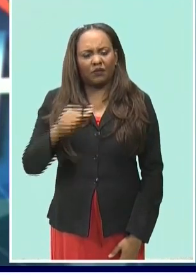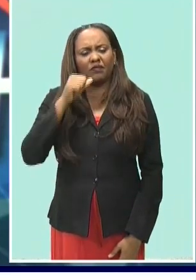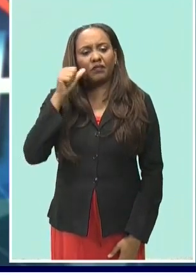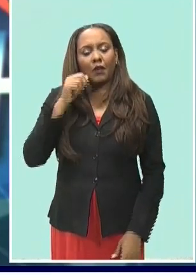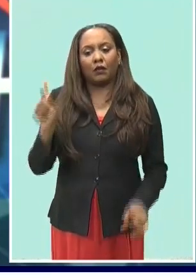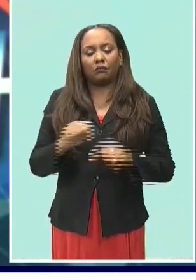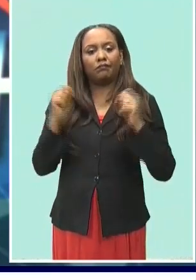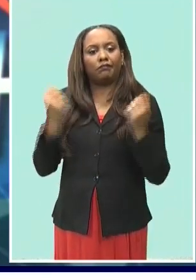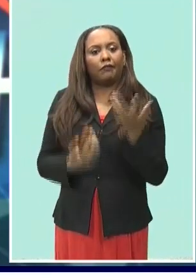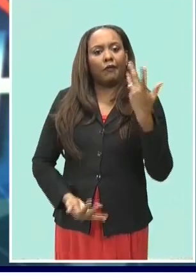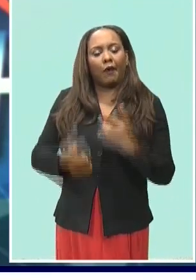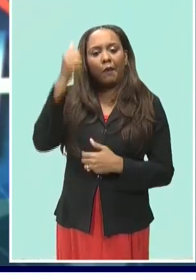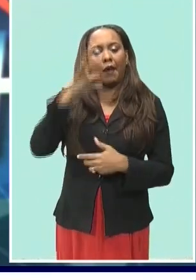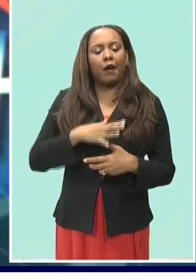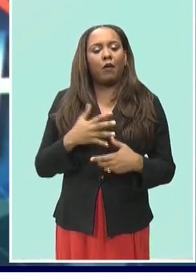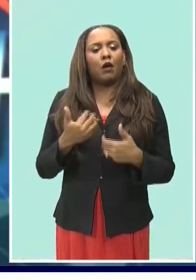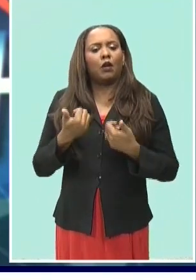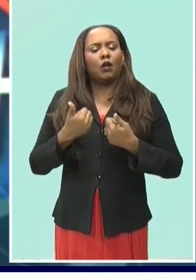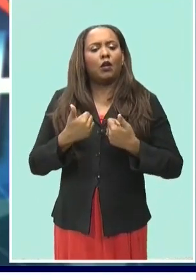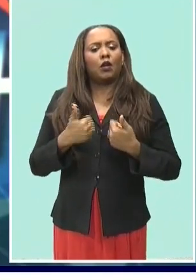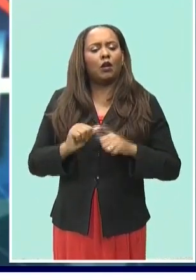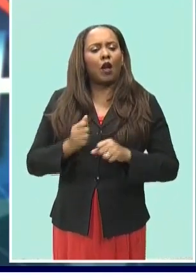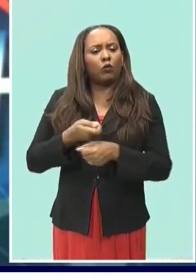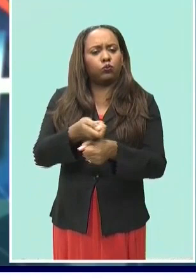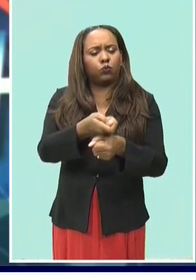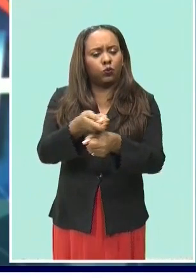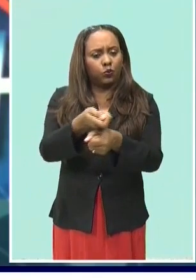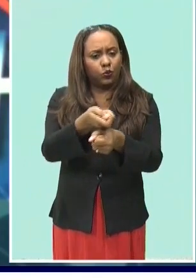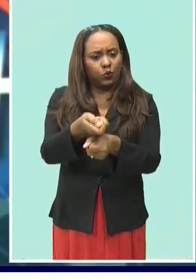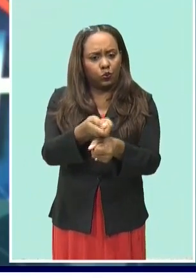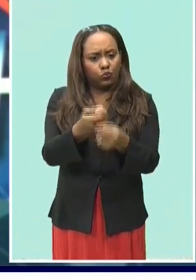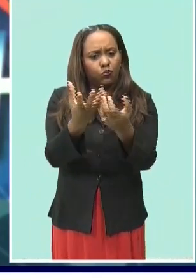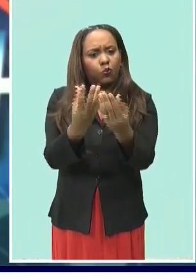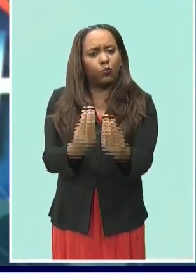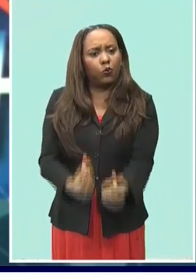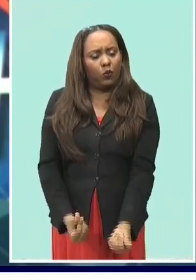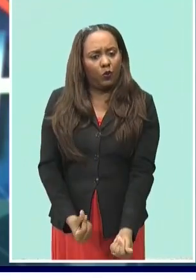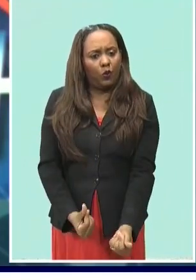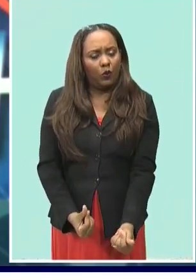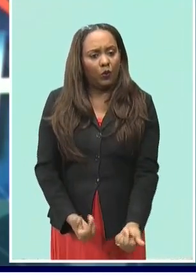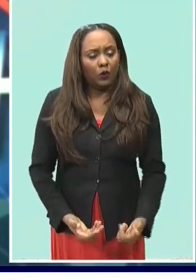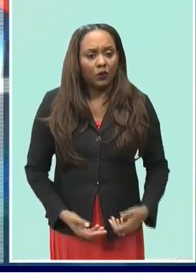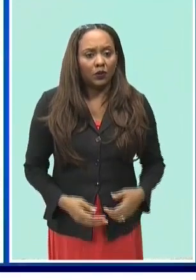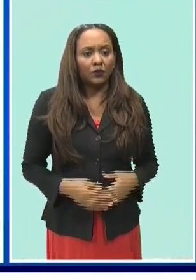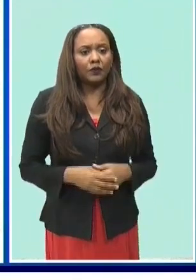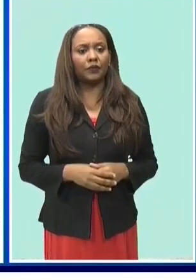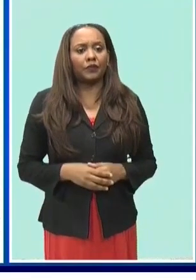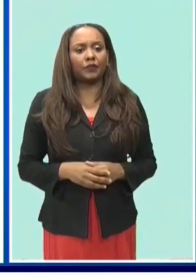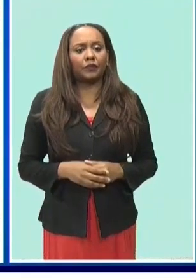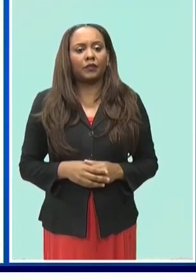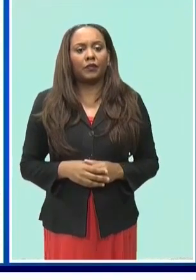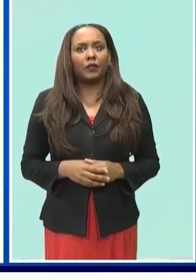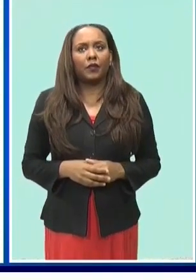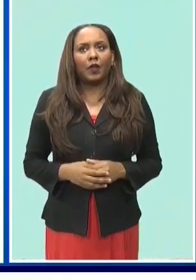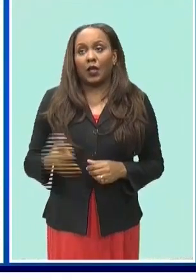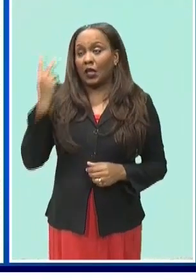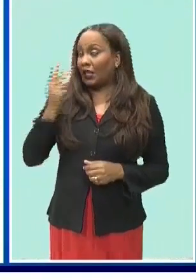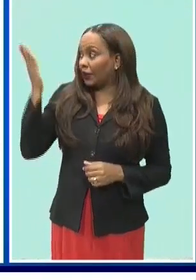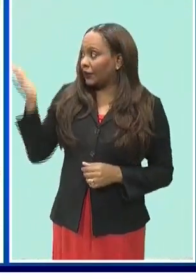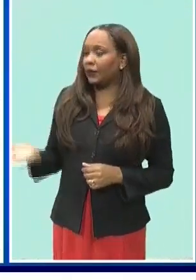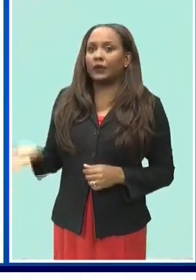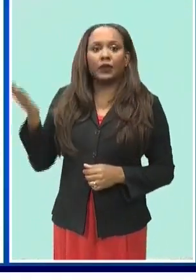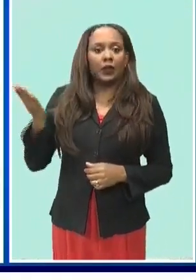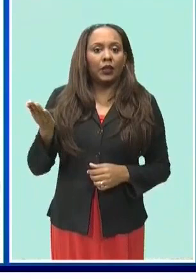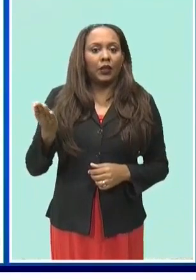officers were busy putting out the final signs of the fire. Sharika Griffith reports. This burnt-out container and this